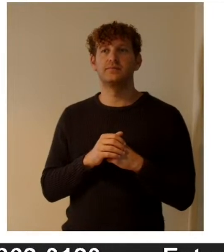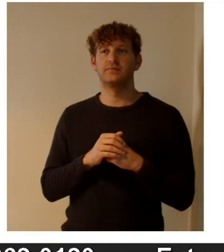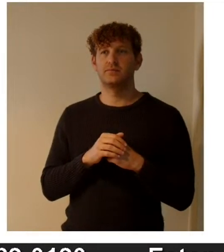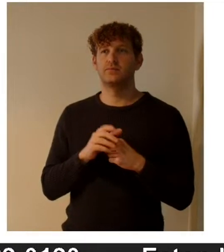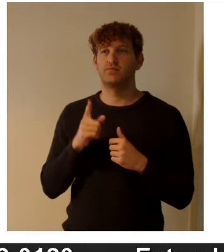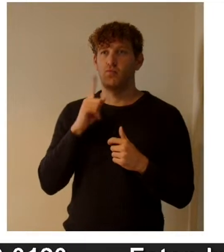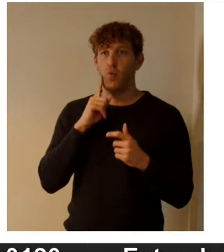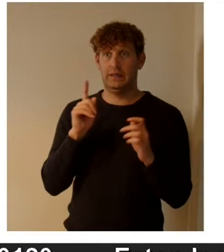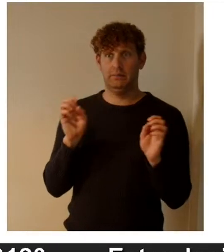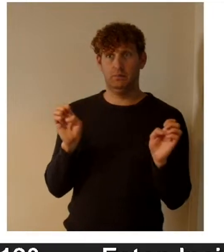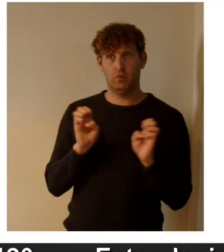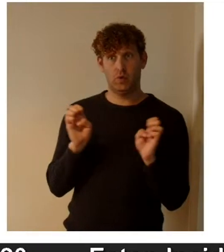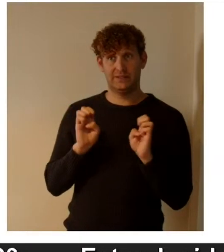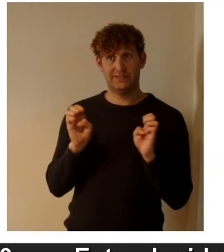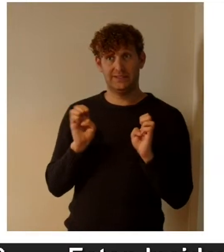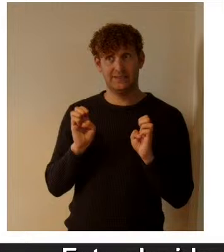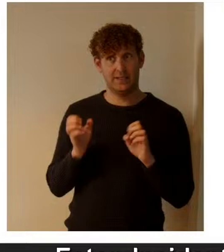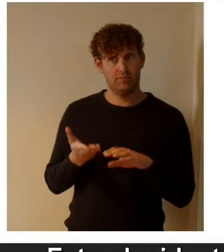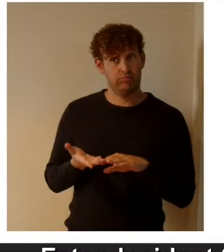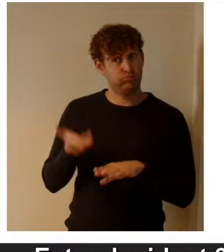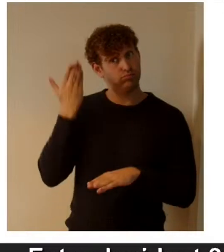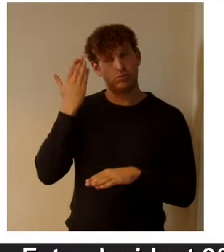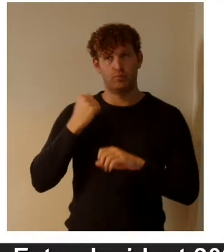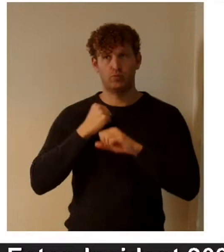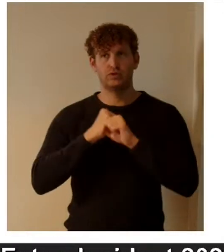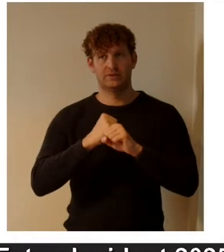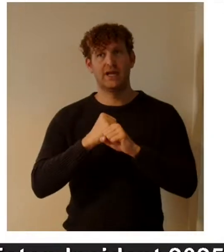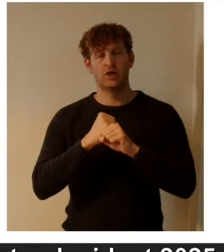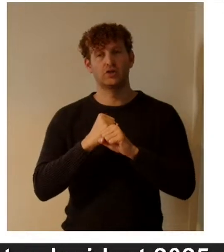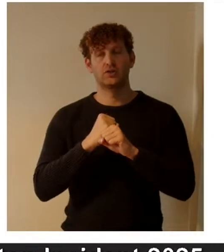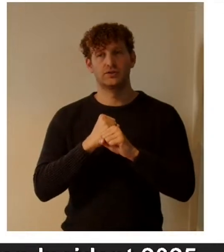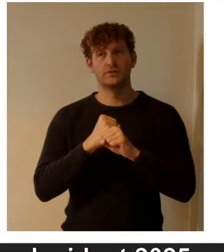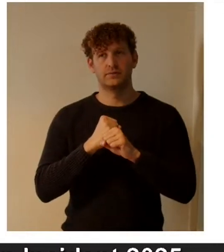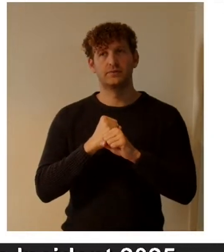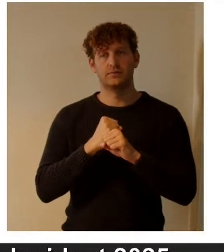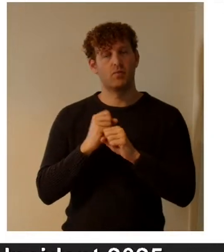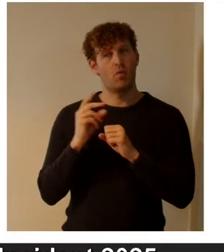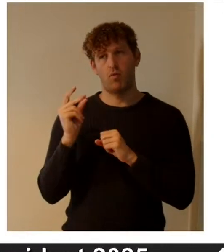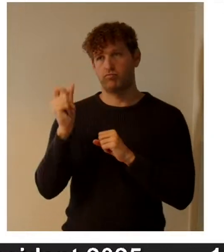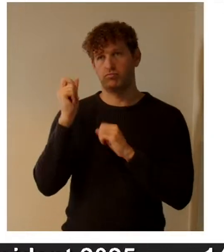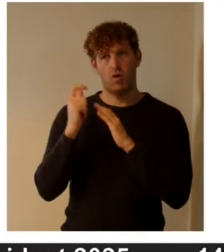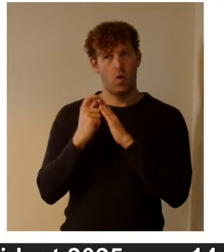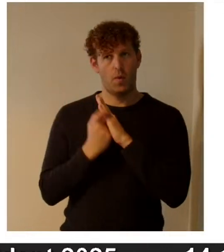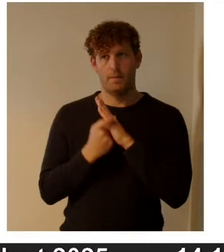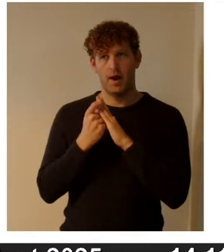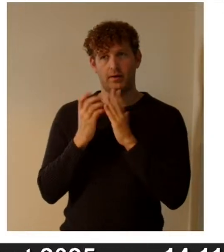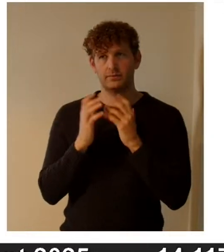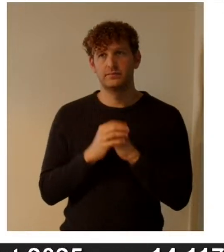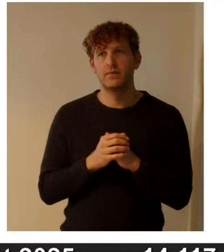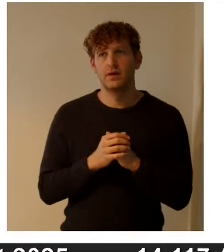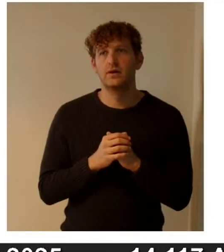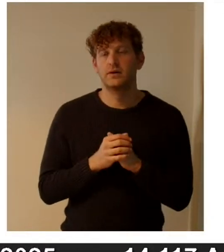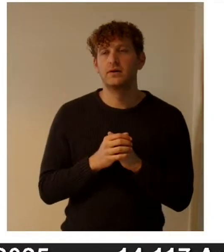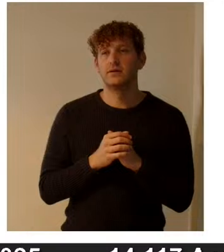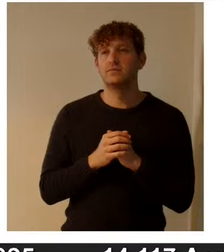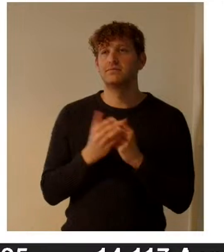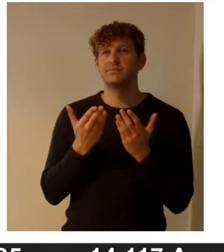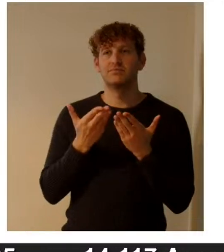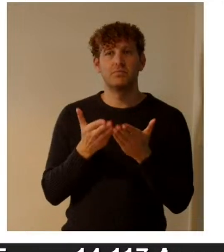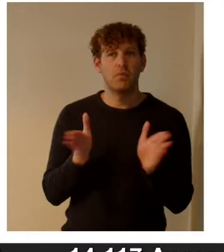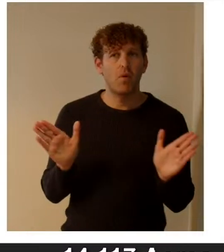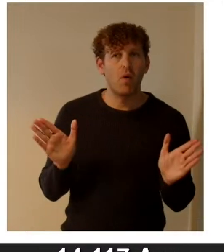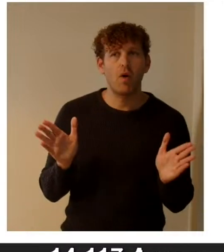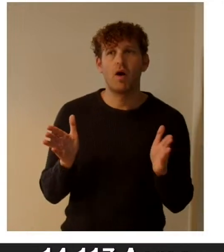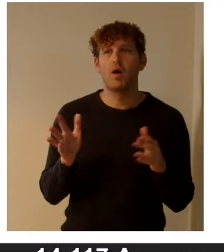gouging protections go into effect. Generally speaking, any items, whether it be something as small as a bottle of